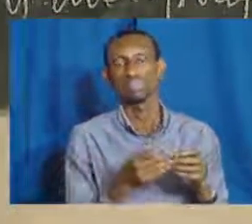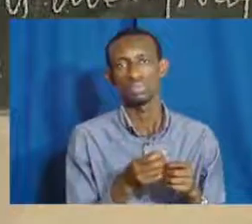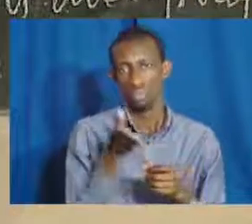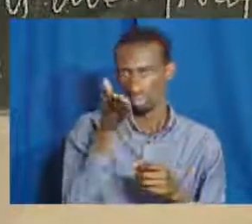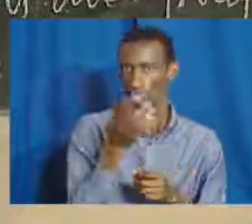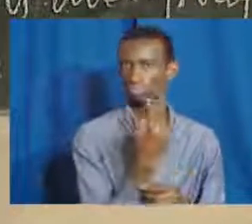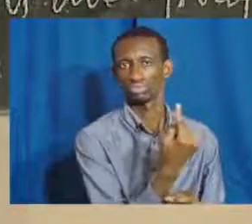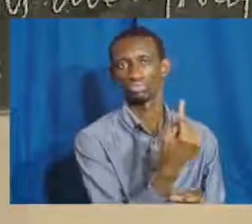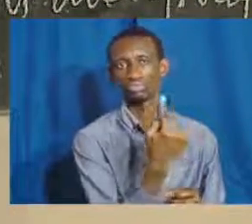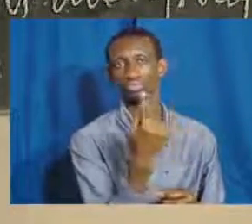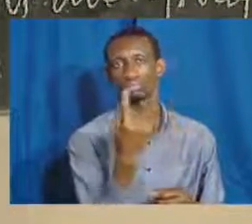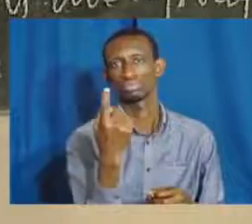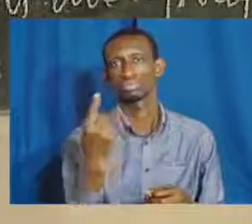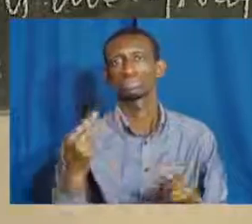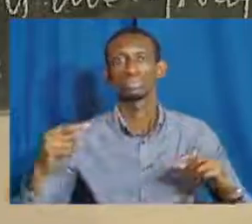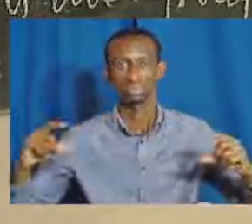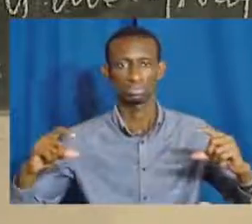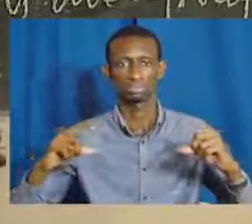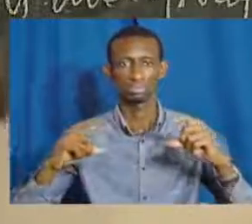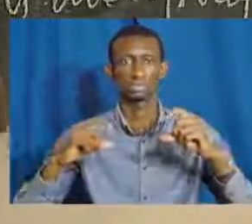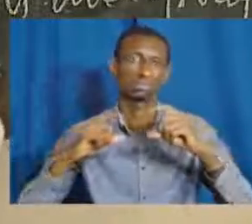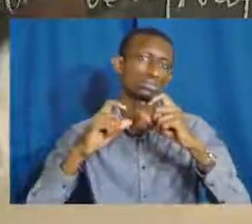of each element.